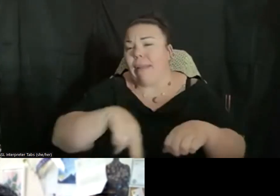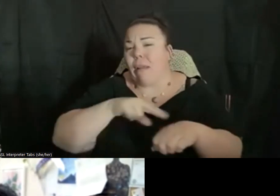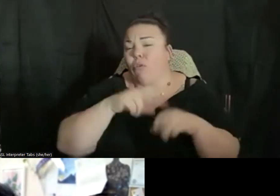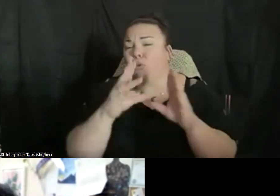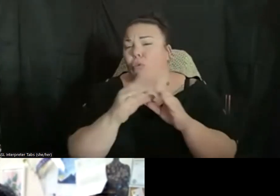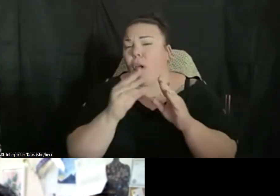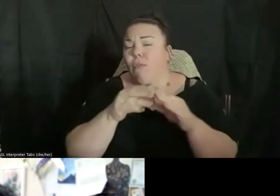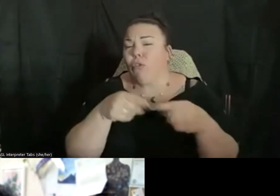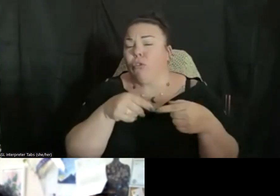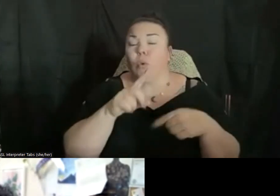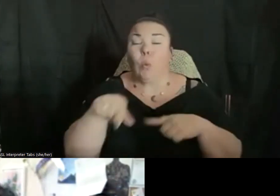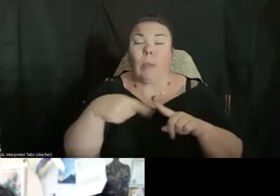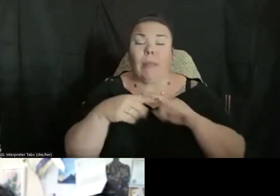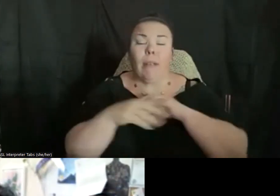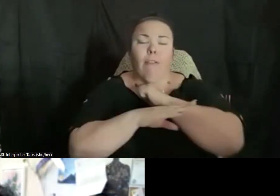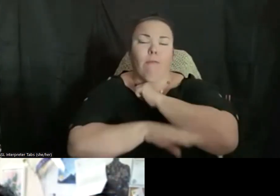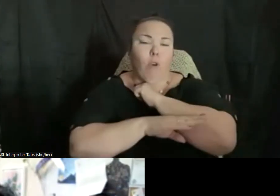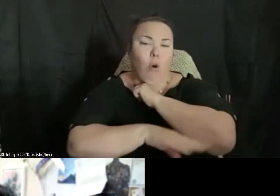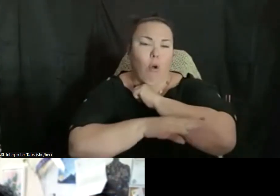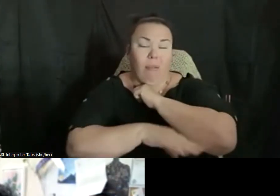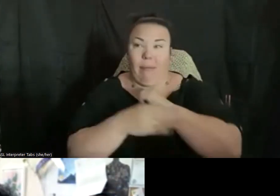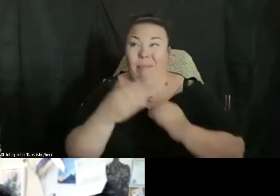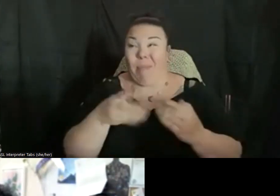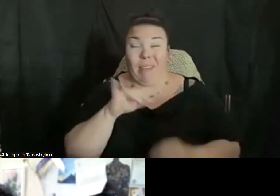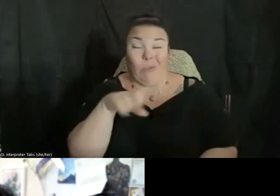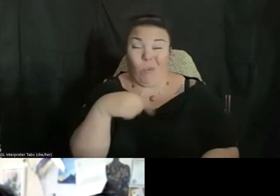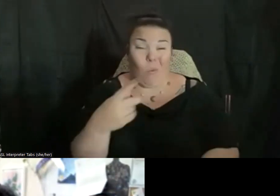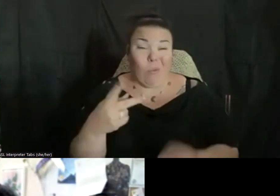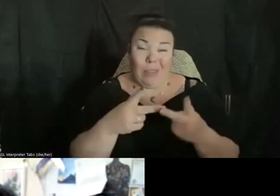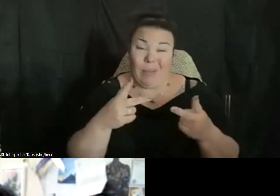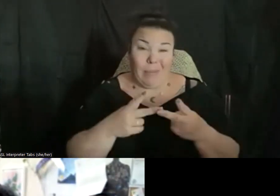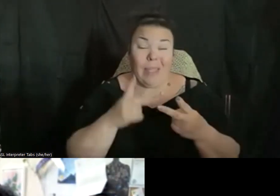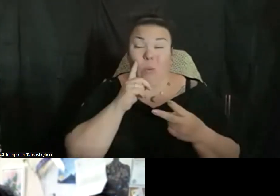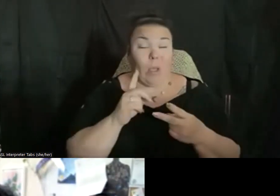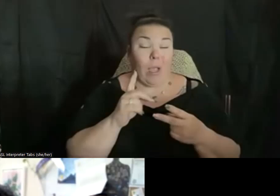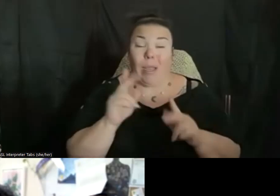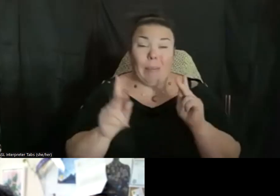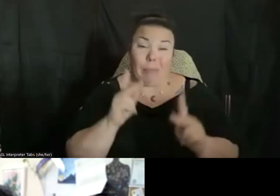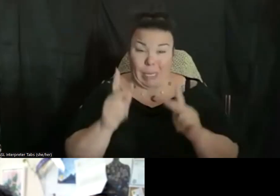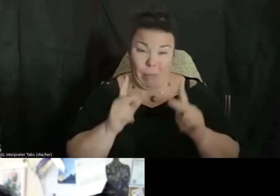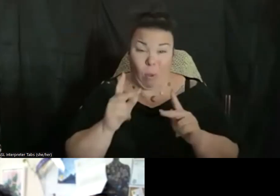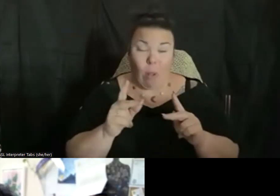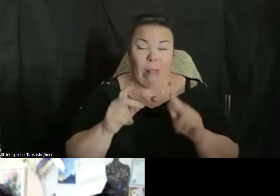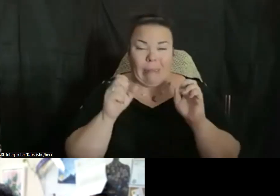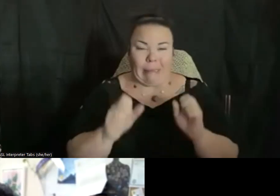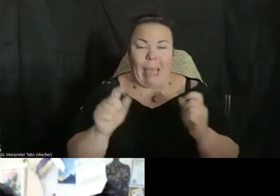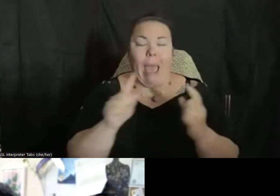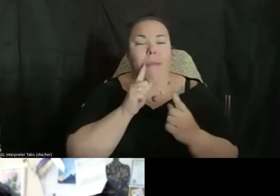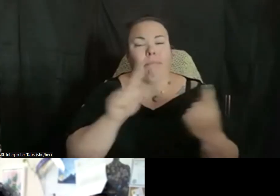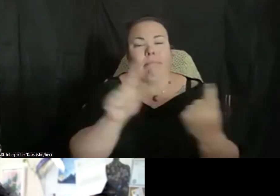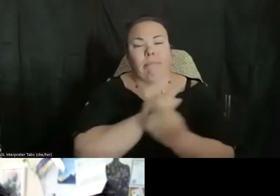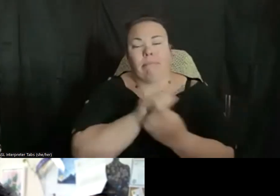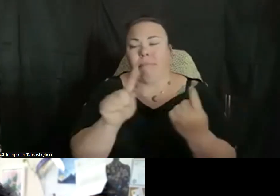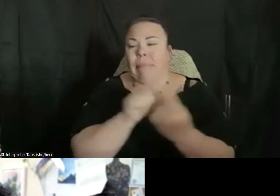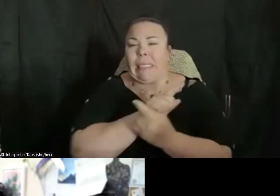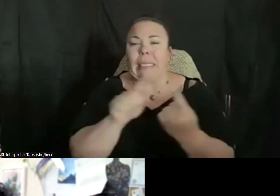probably the only place where folks in mobile can meet the other person that does exactly what they do. And so there's lots